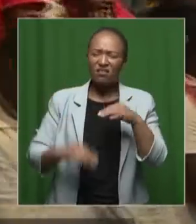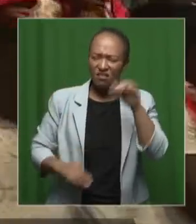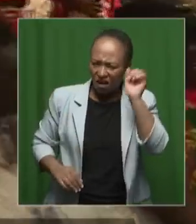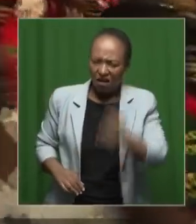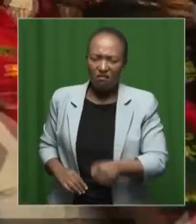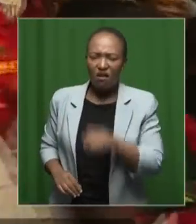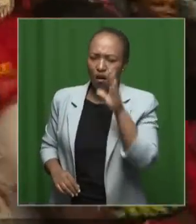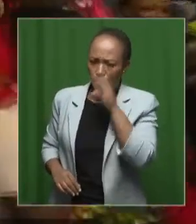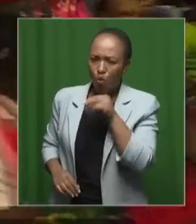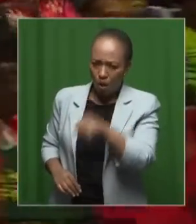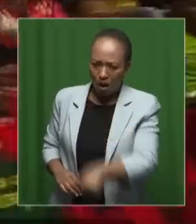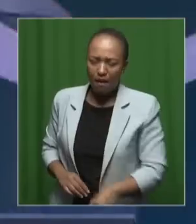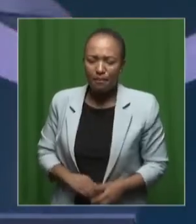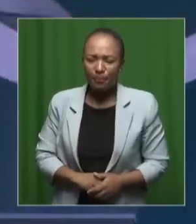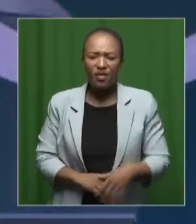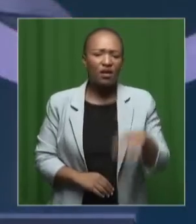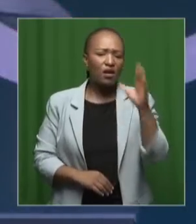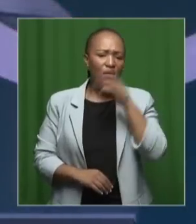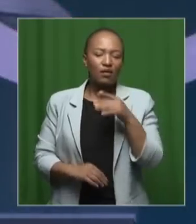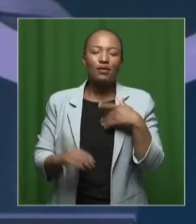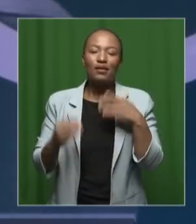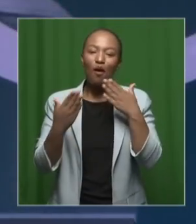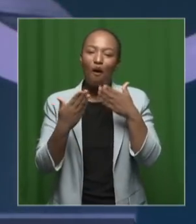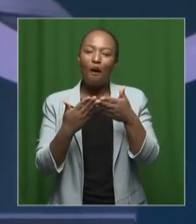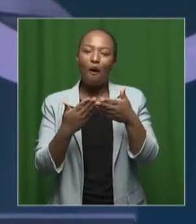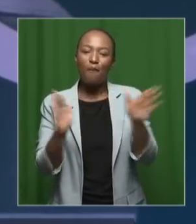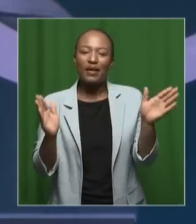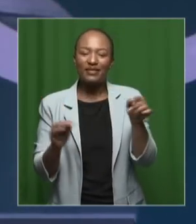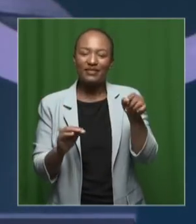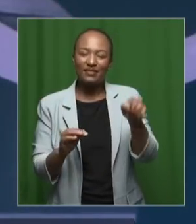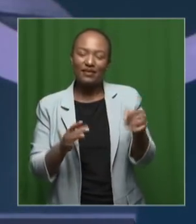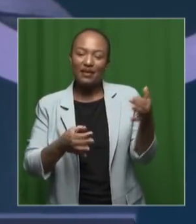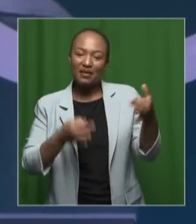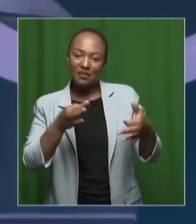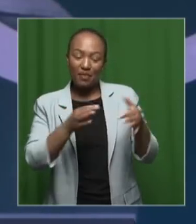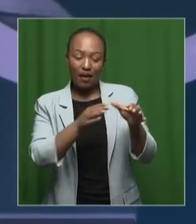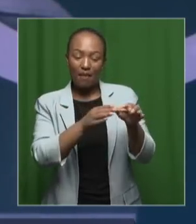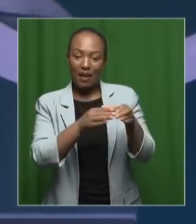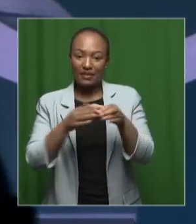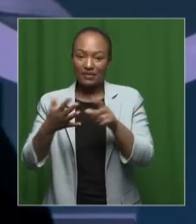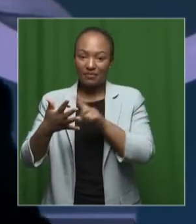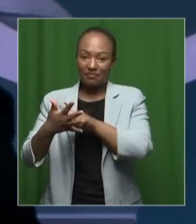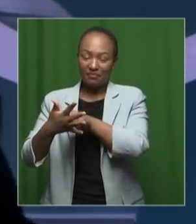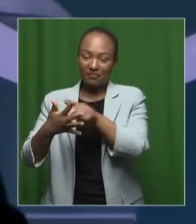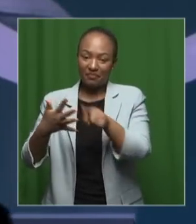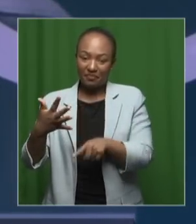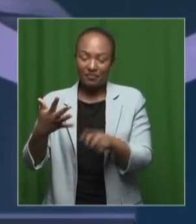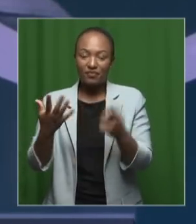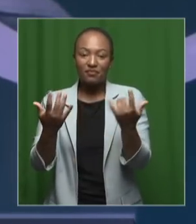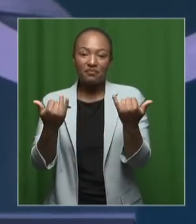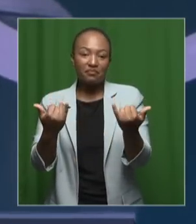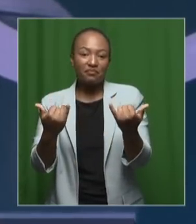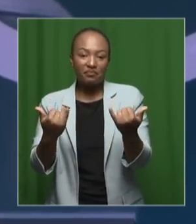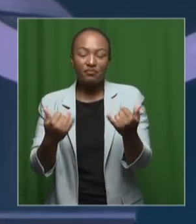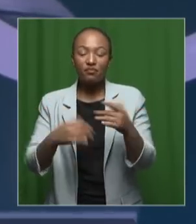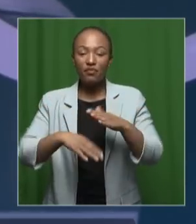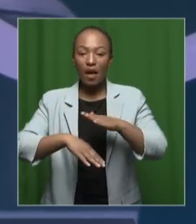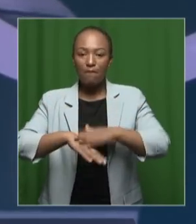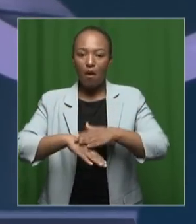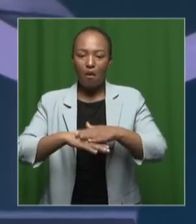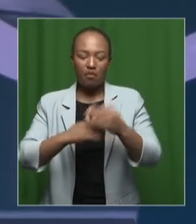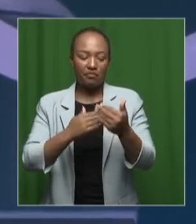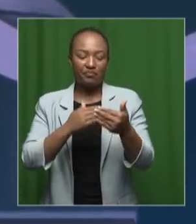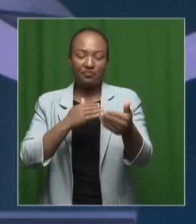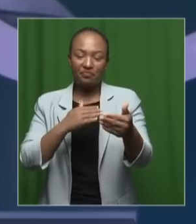So those are your opening remarks from the 5 parties represented here. And of course, we're going to delve a little bit more to get